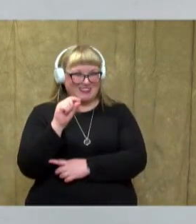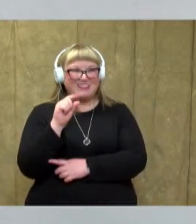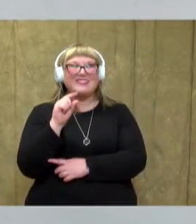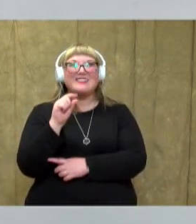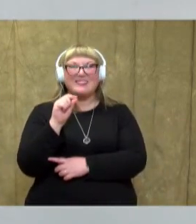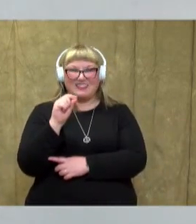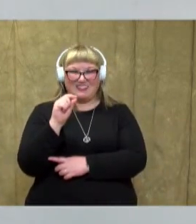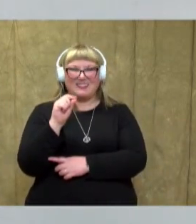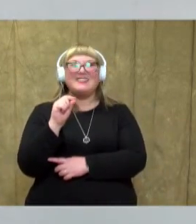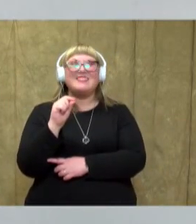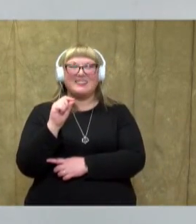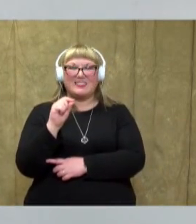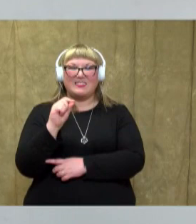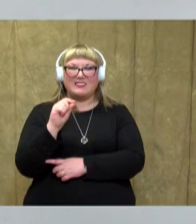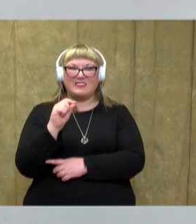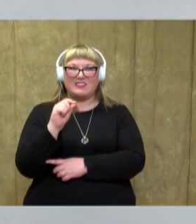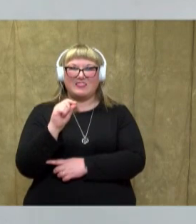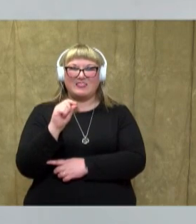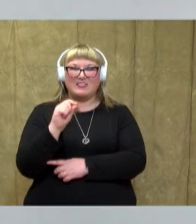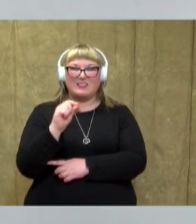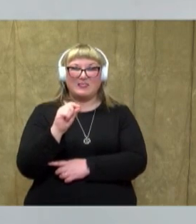20.